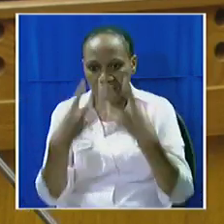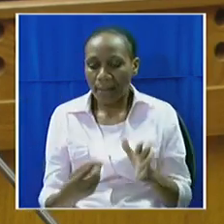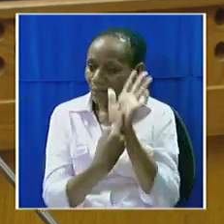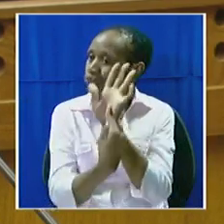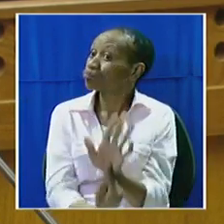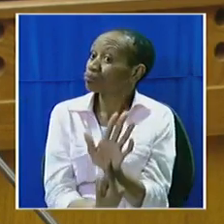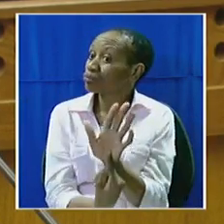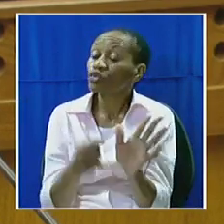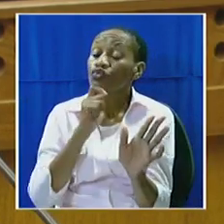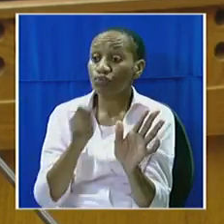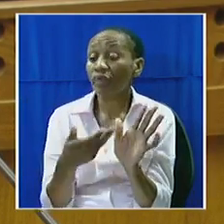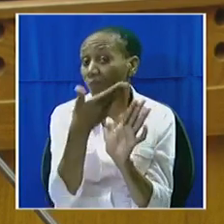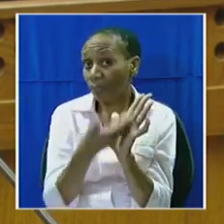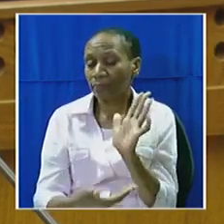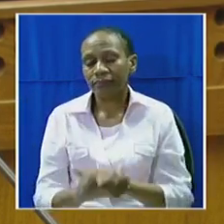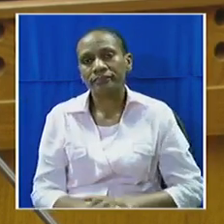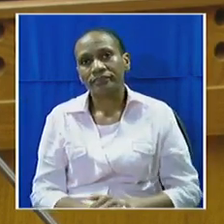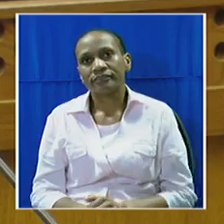lie.